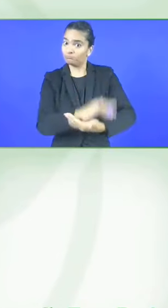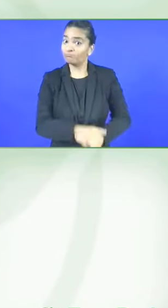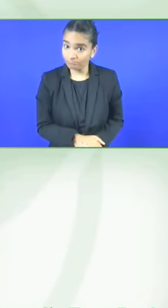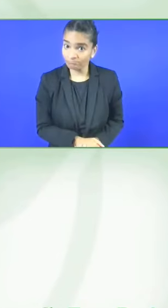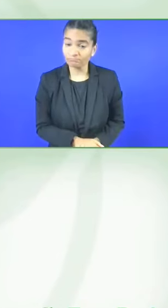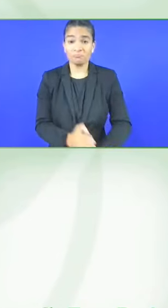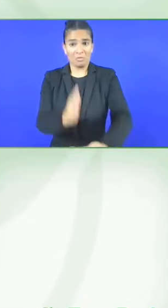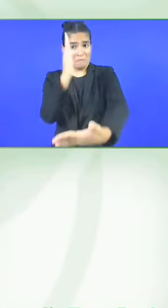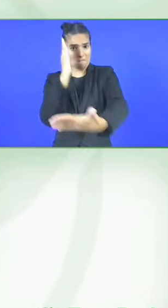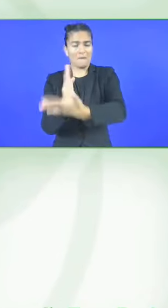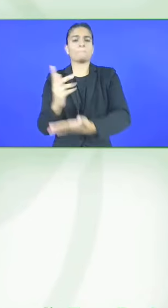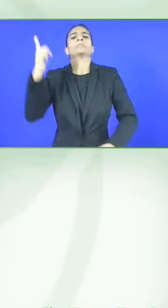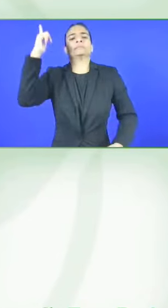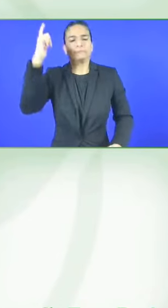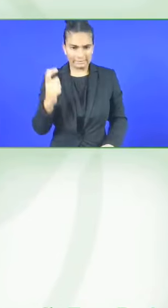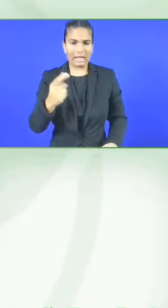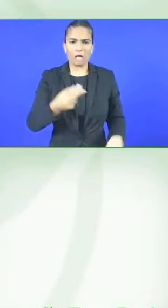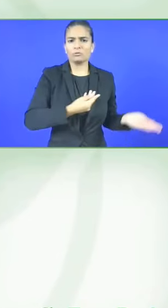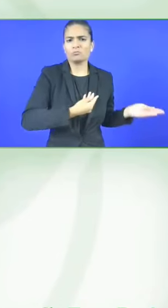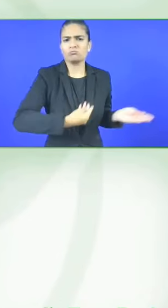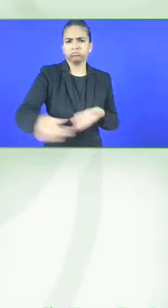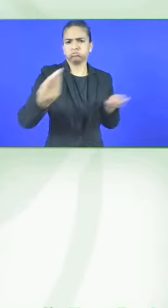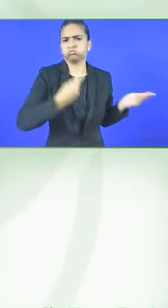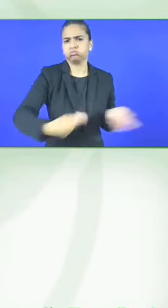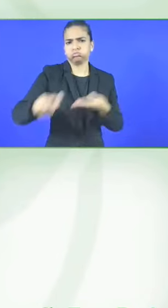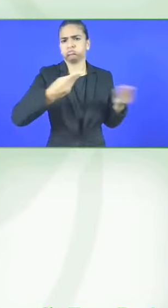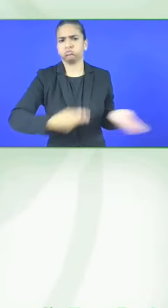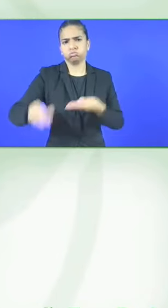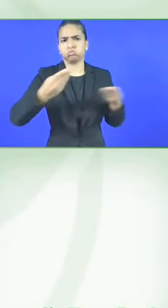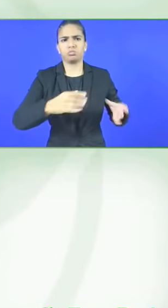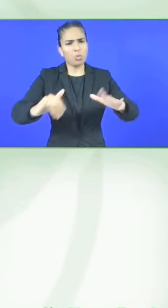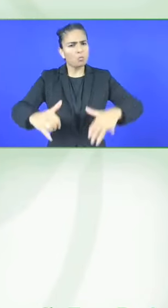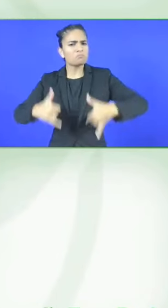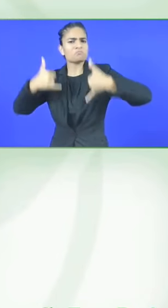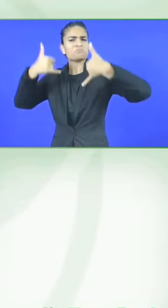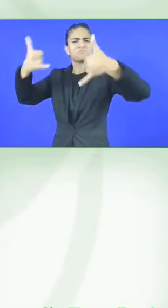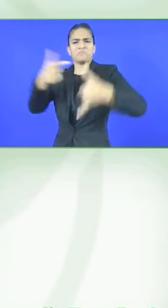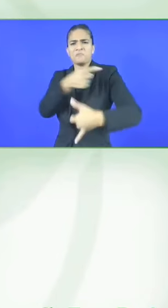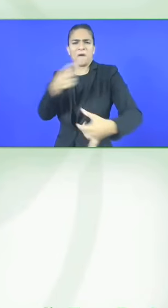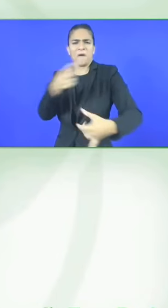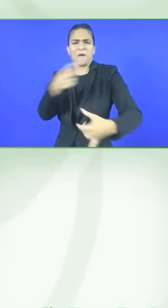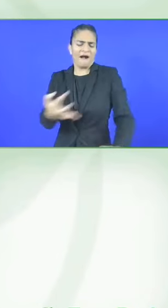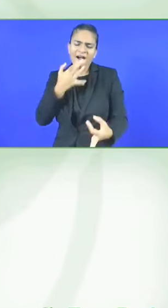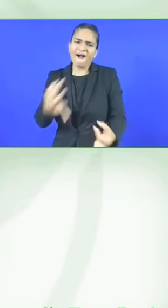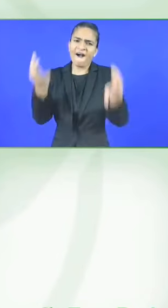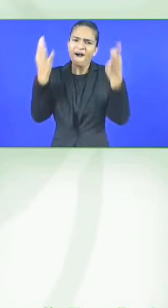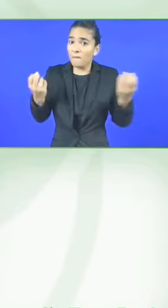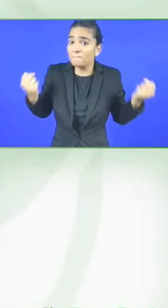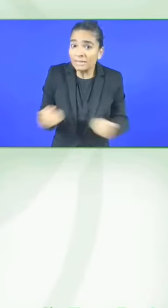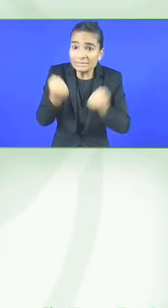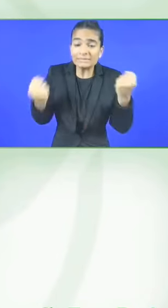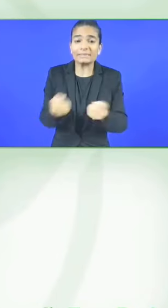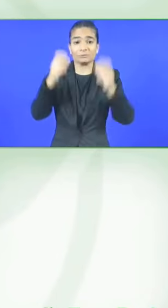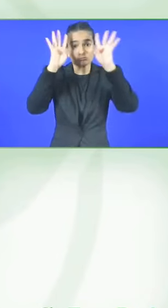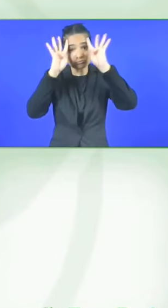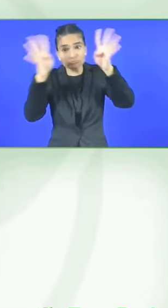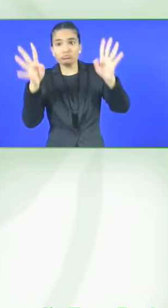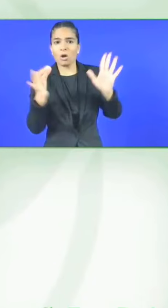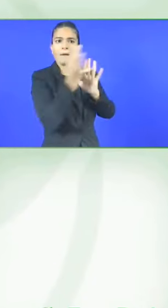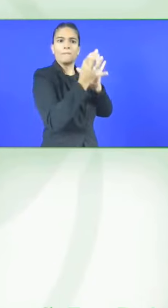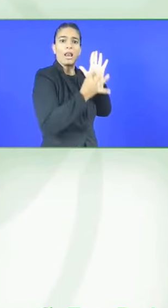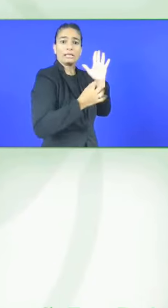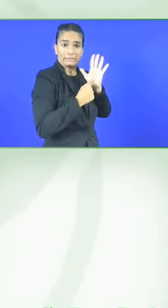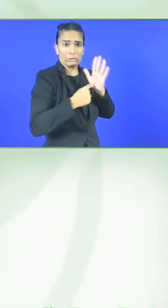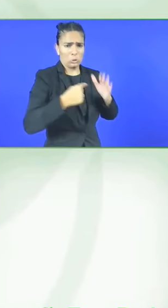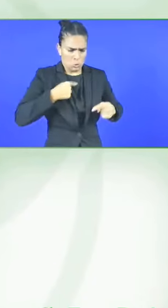Wilfred will be wearing a very lovely suit. I am going to be dressed out in one of our friends who's given me an outfit,